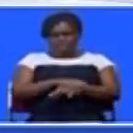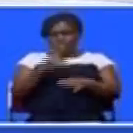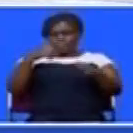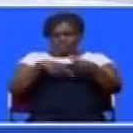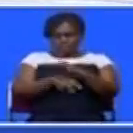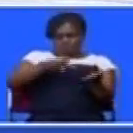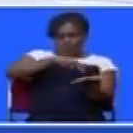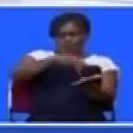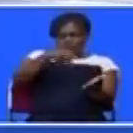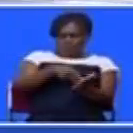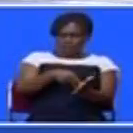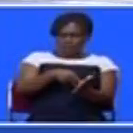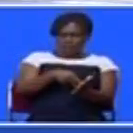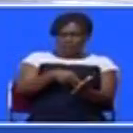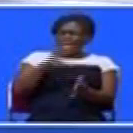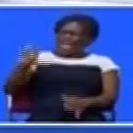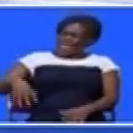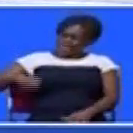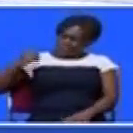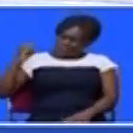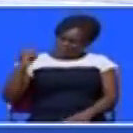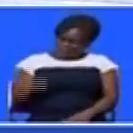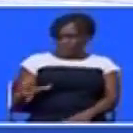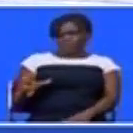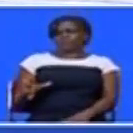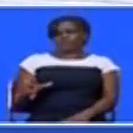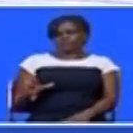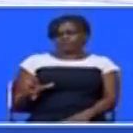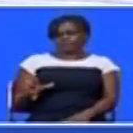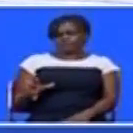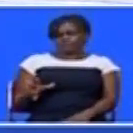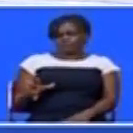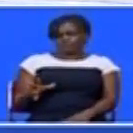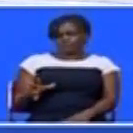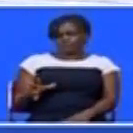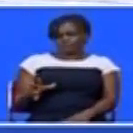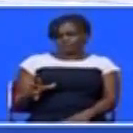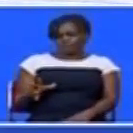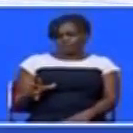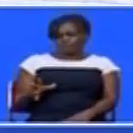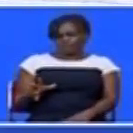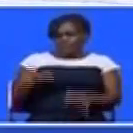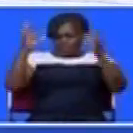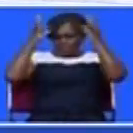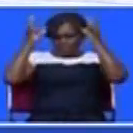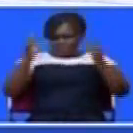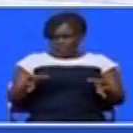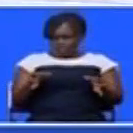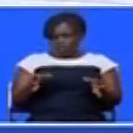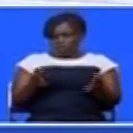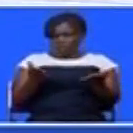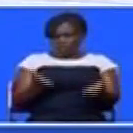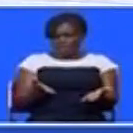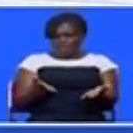a project that was much more expensive than overhauling the present gauge. So the decisions that have been